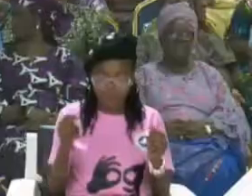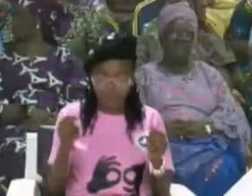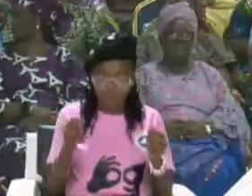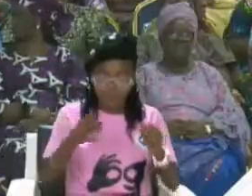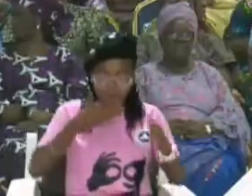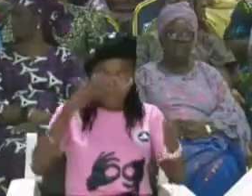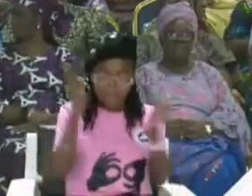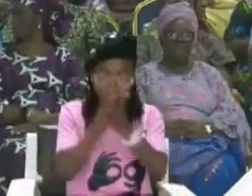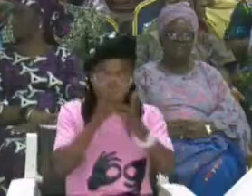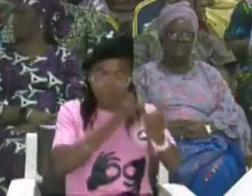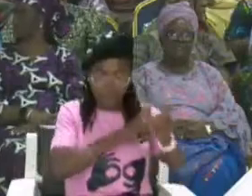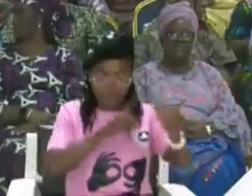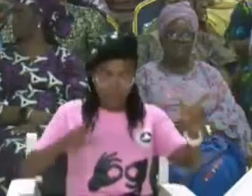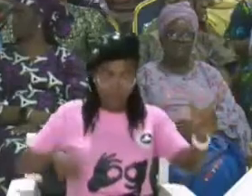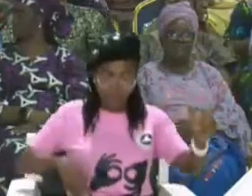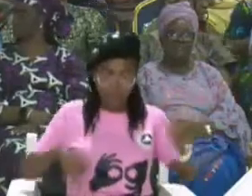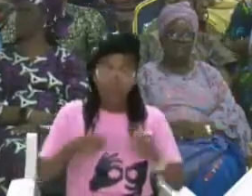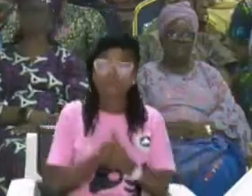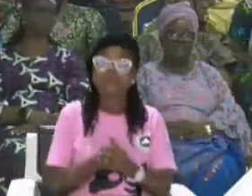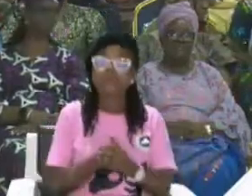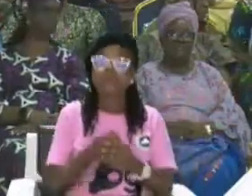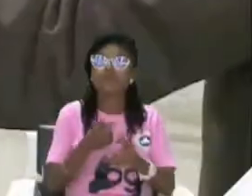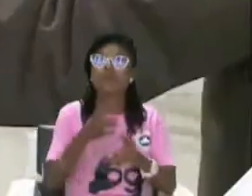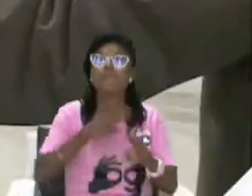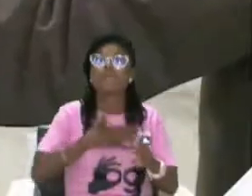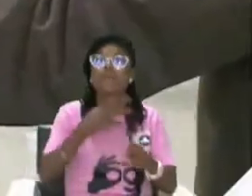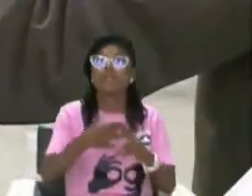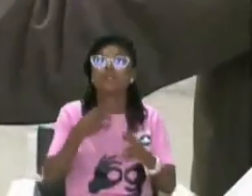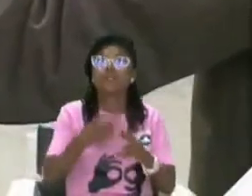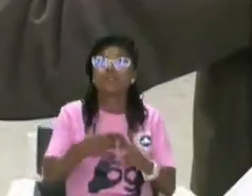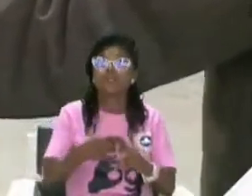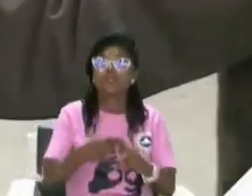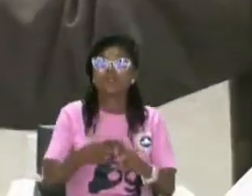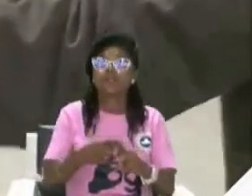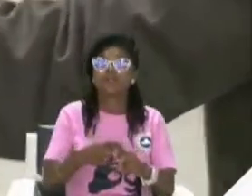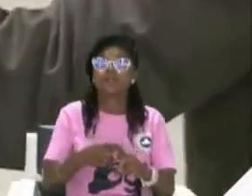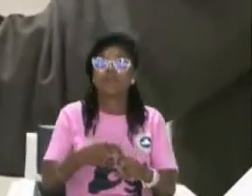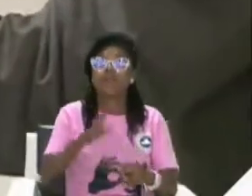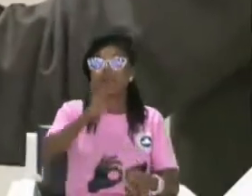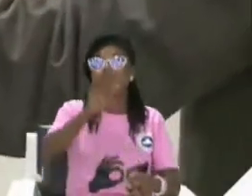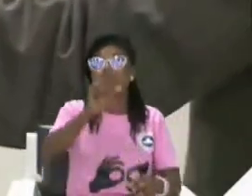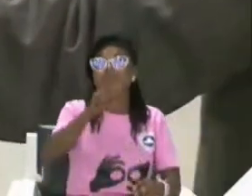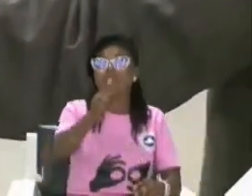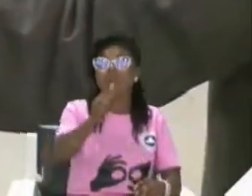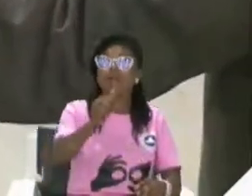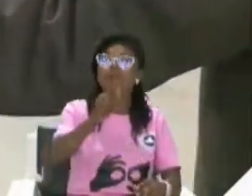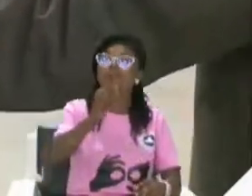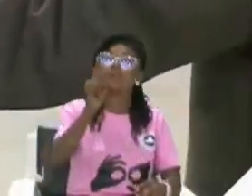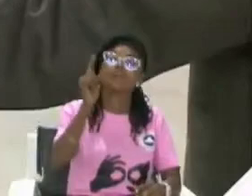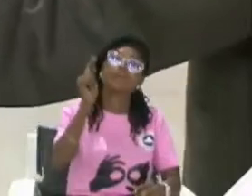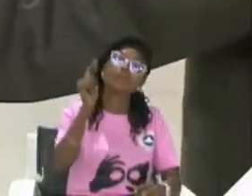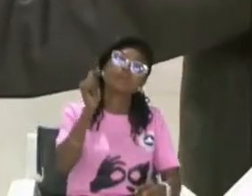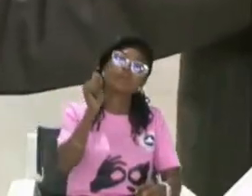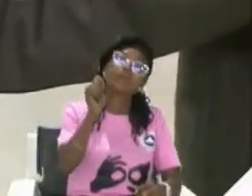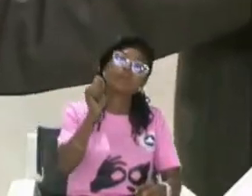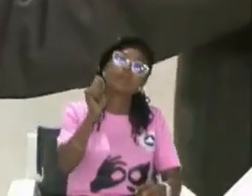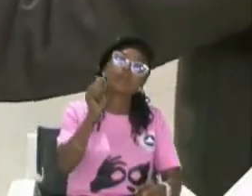Praise the Lord! My name is Dickness Bola Taiwo. I'm from Lagos, Prof. 16.